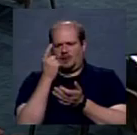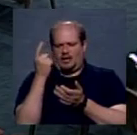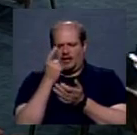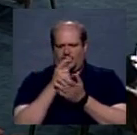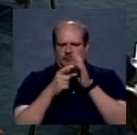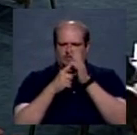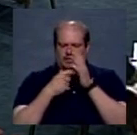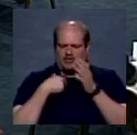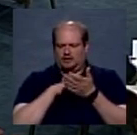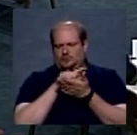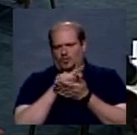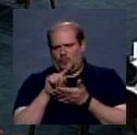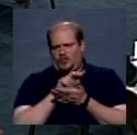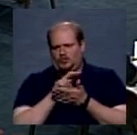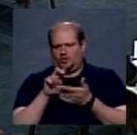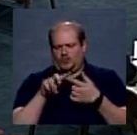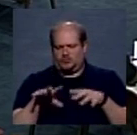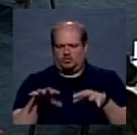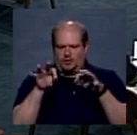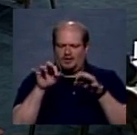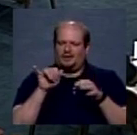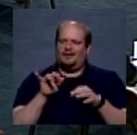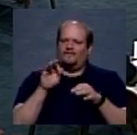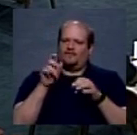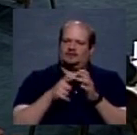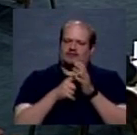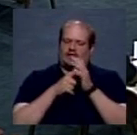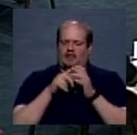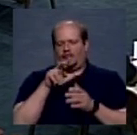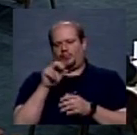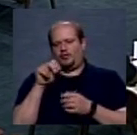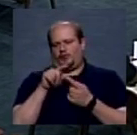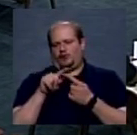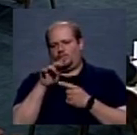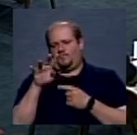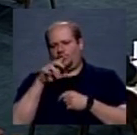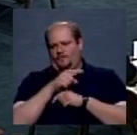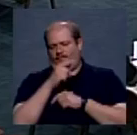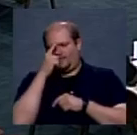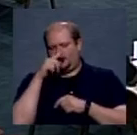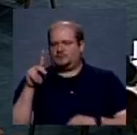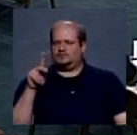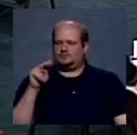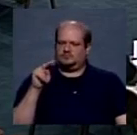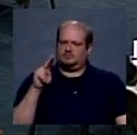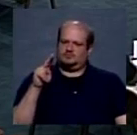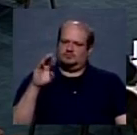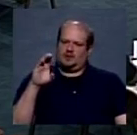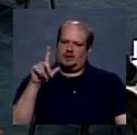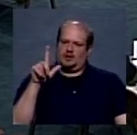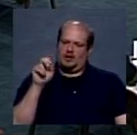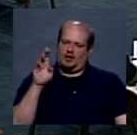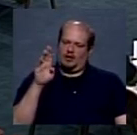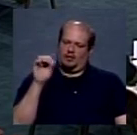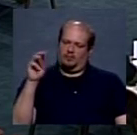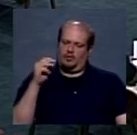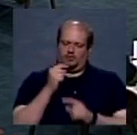if it's going to take us a week or 2 weeks to pick this up, and if it's going to take 30 to 45 days for a knuckle boom truck to come